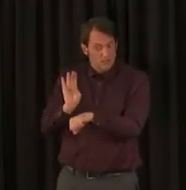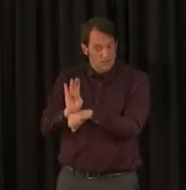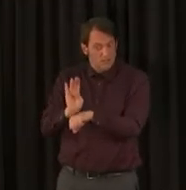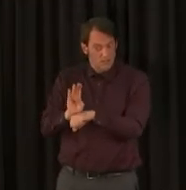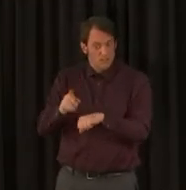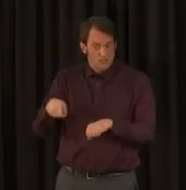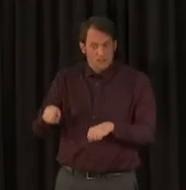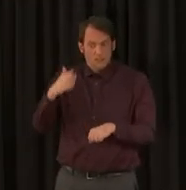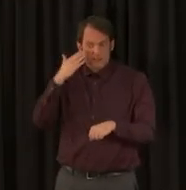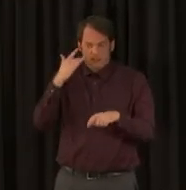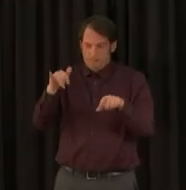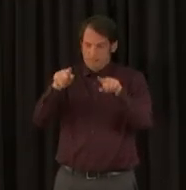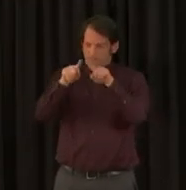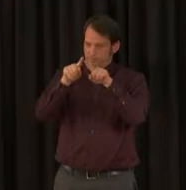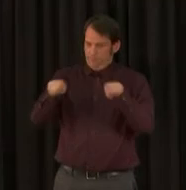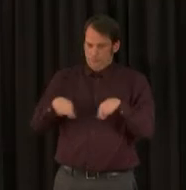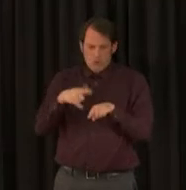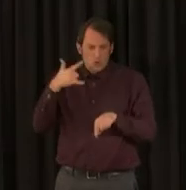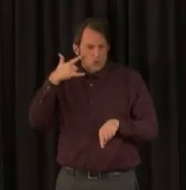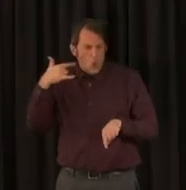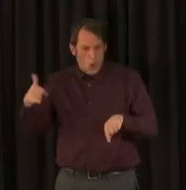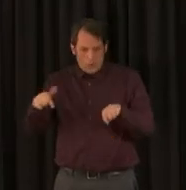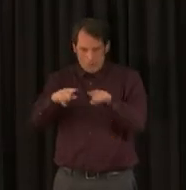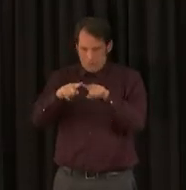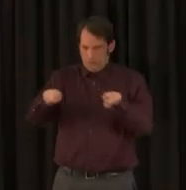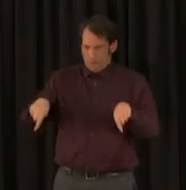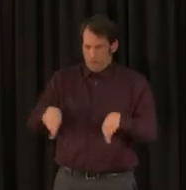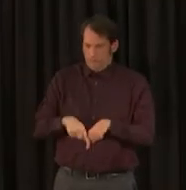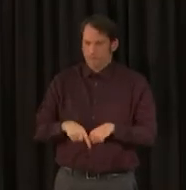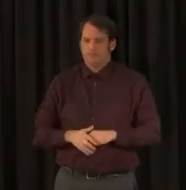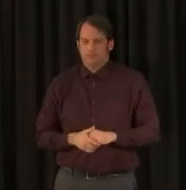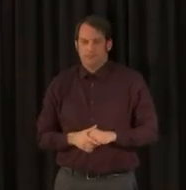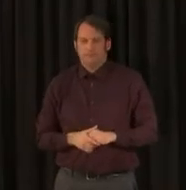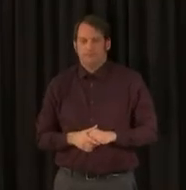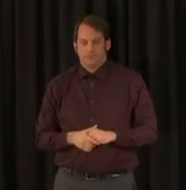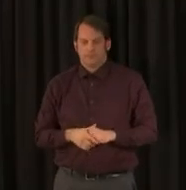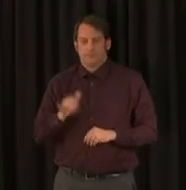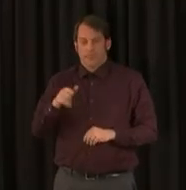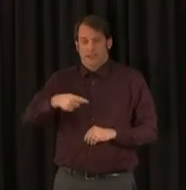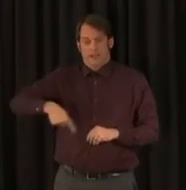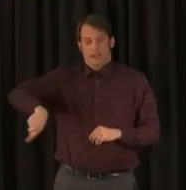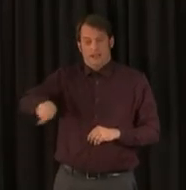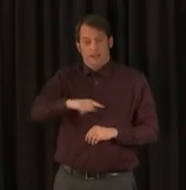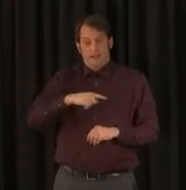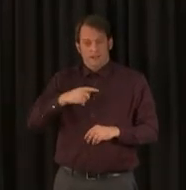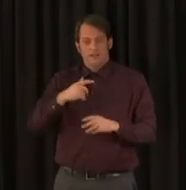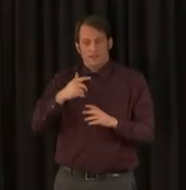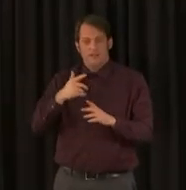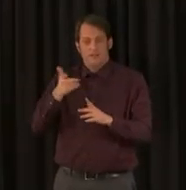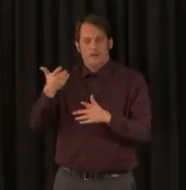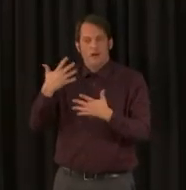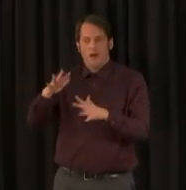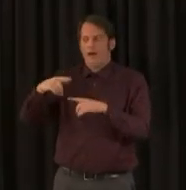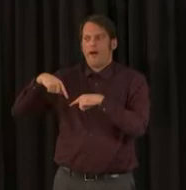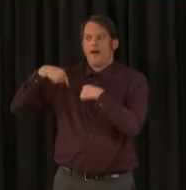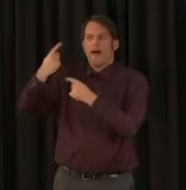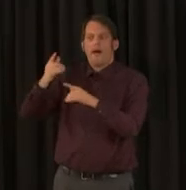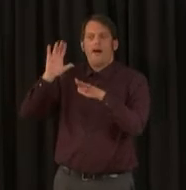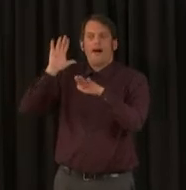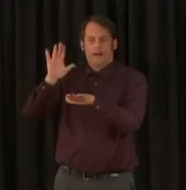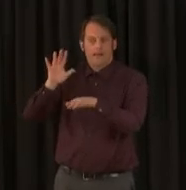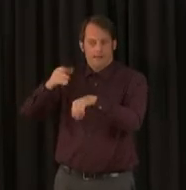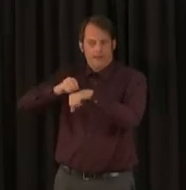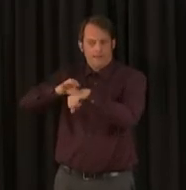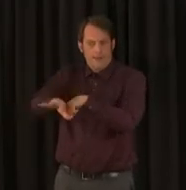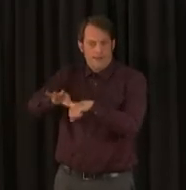BID, and really in that area that was encompassed by the inauguration perimeter. We weren't successful in that attempt, but I